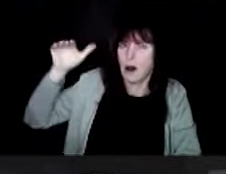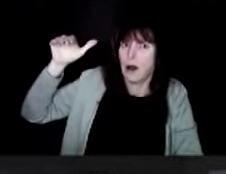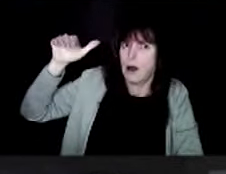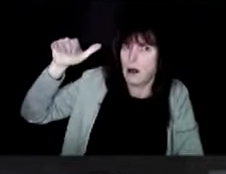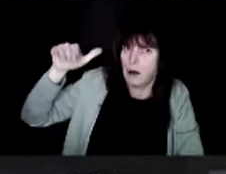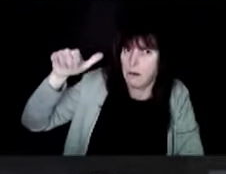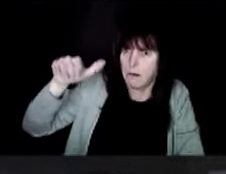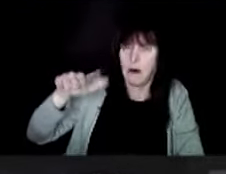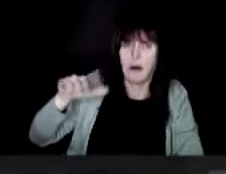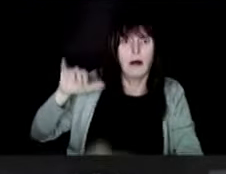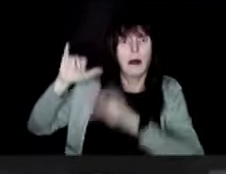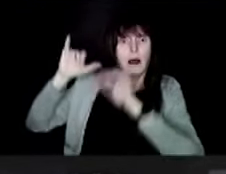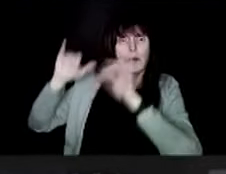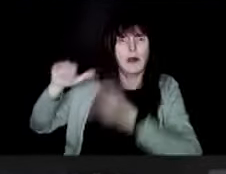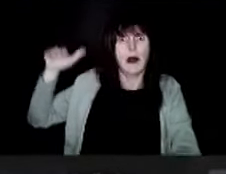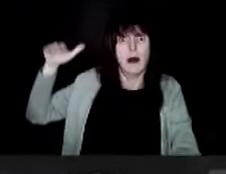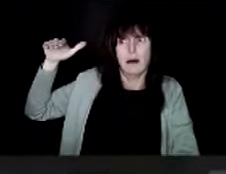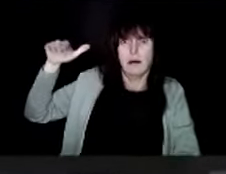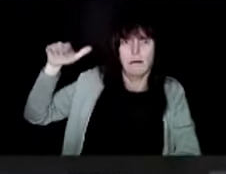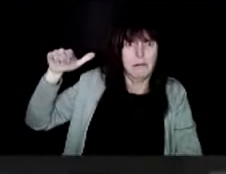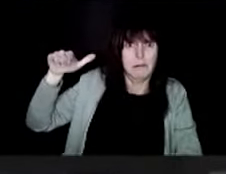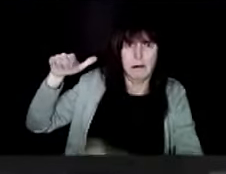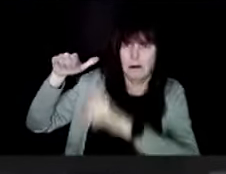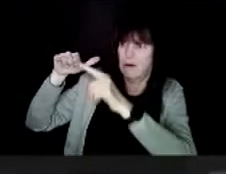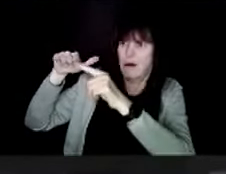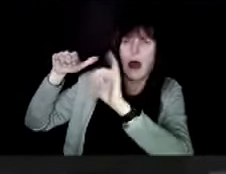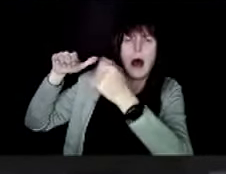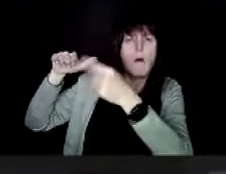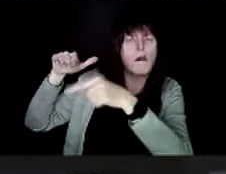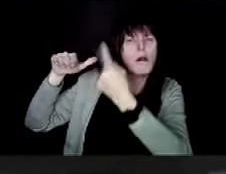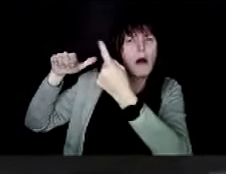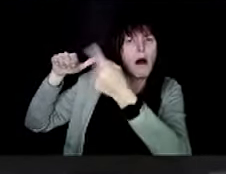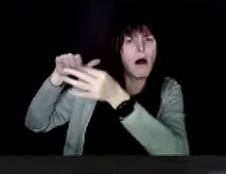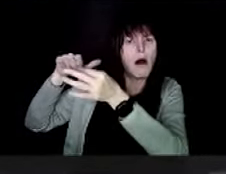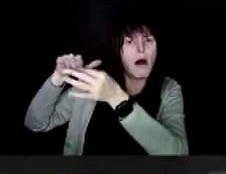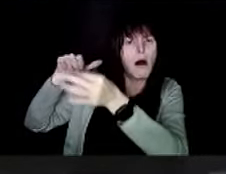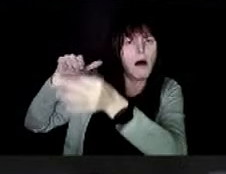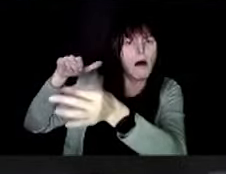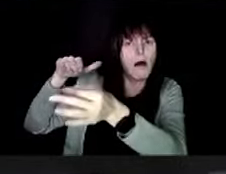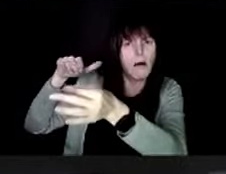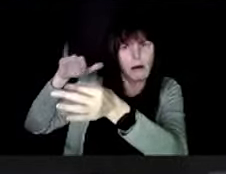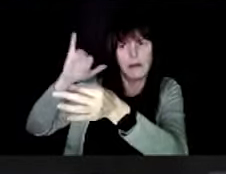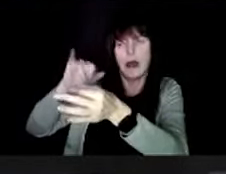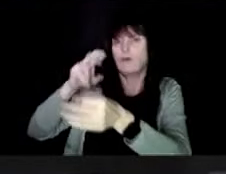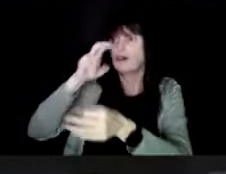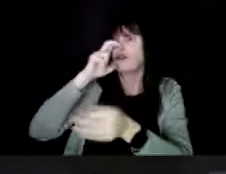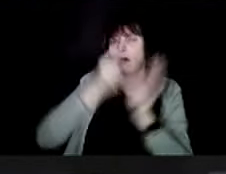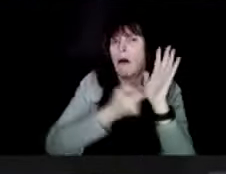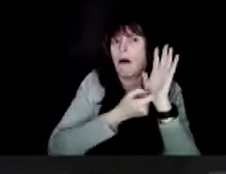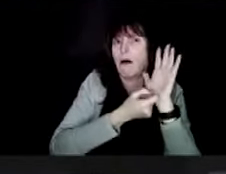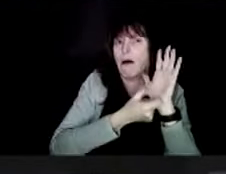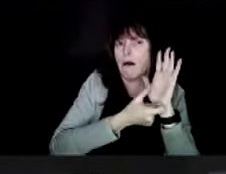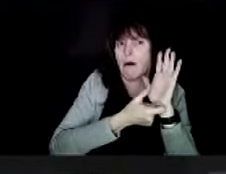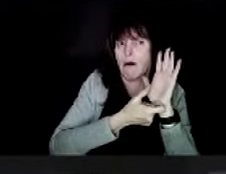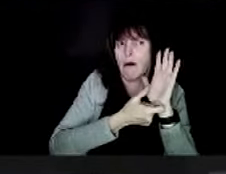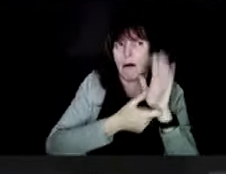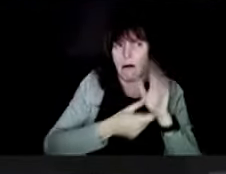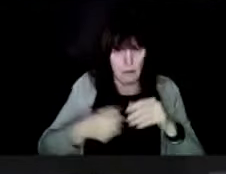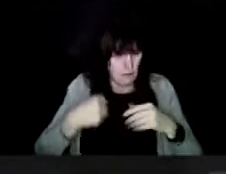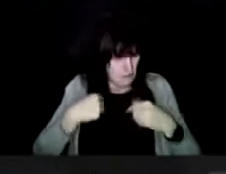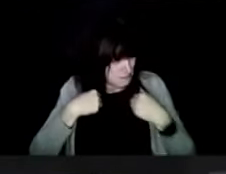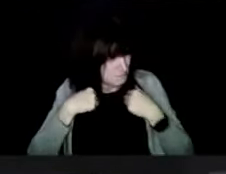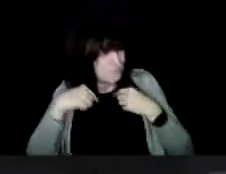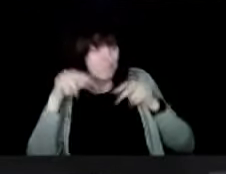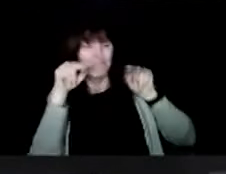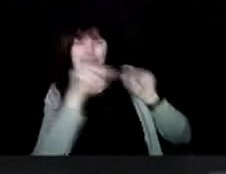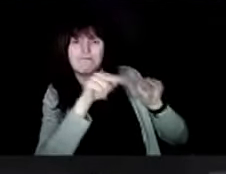So we're monitoring that same data, and I'm hoping as well. We saw a sudden rise of admissions to